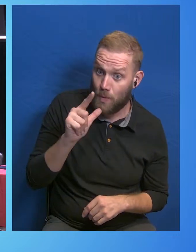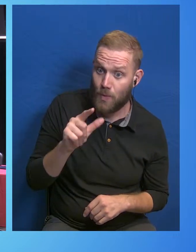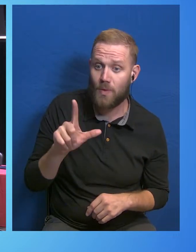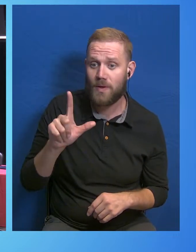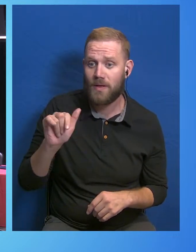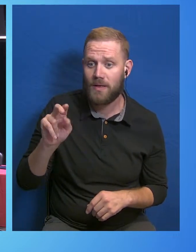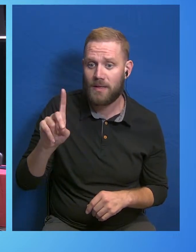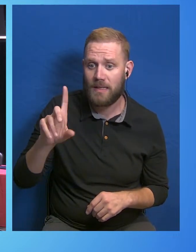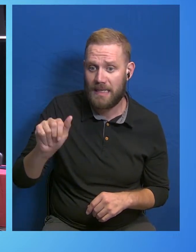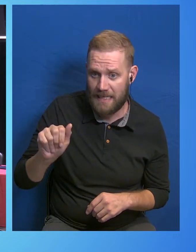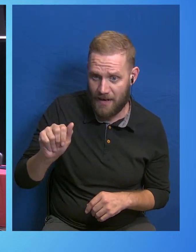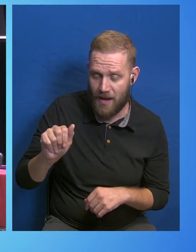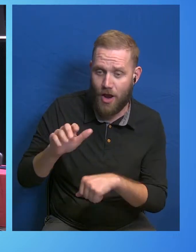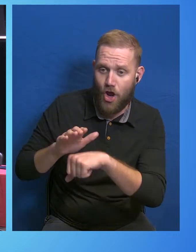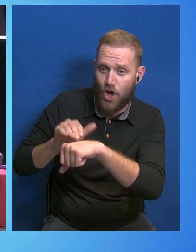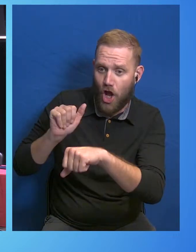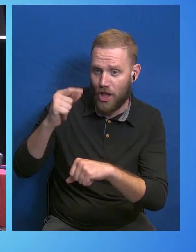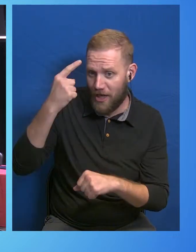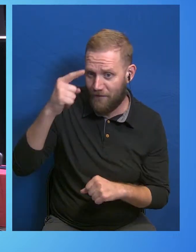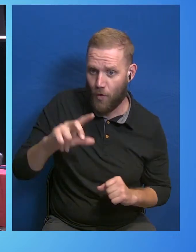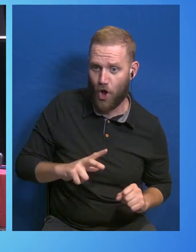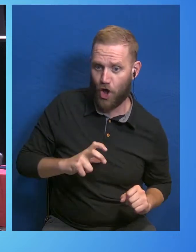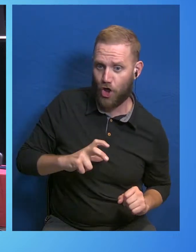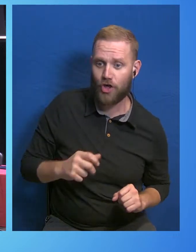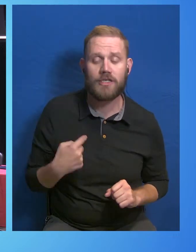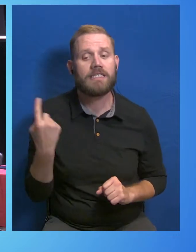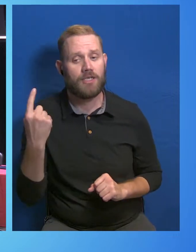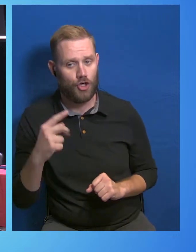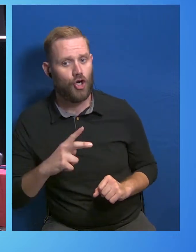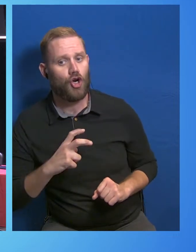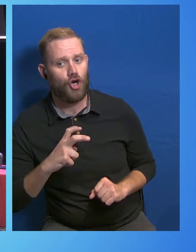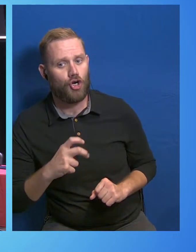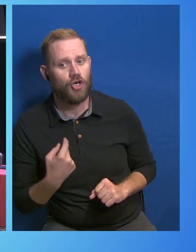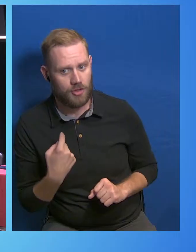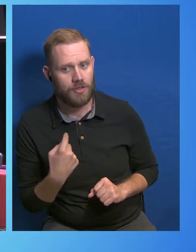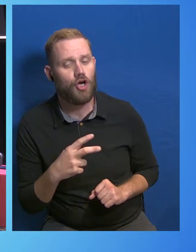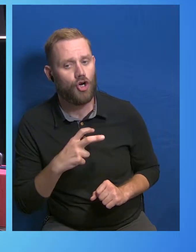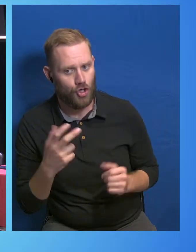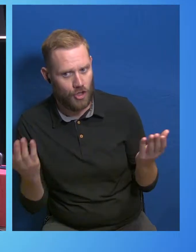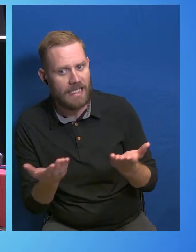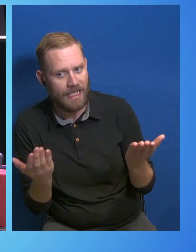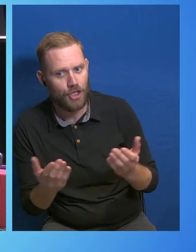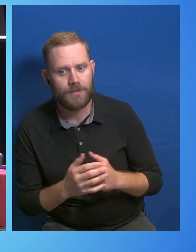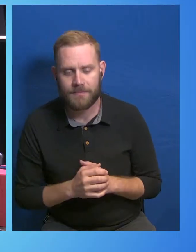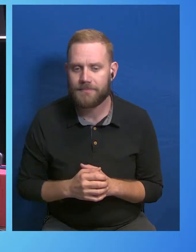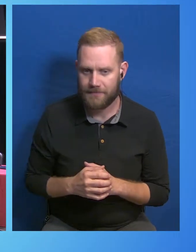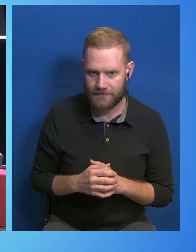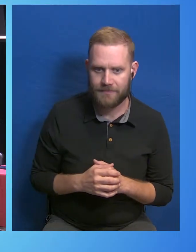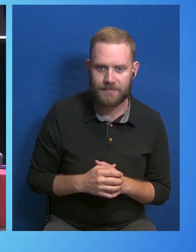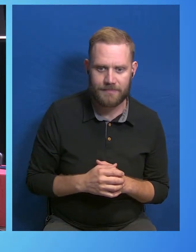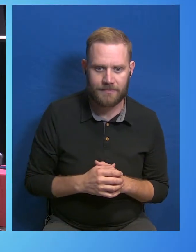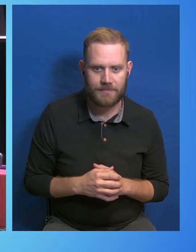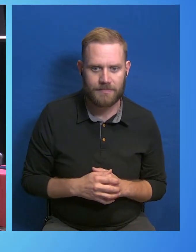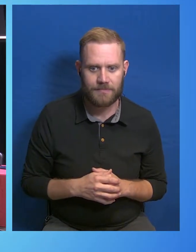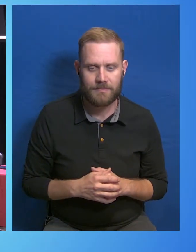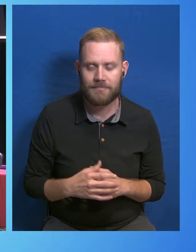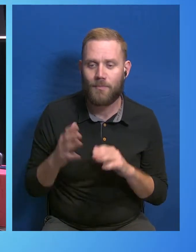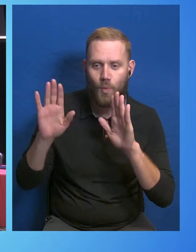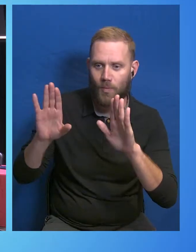Calling for Clifford or Earl? Earl's here. This is Earl. Wonderful, thank you.